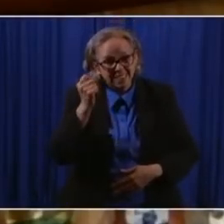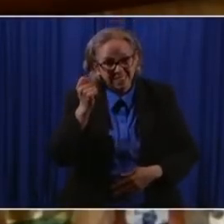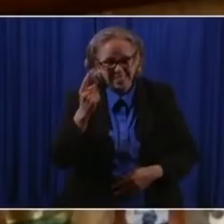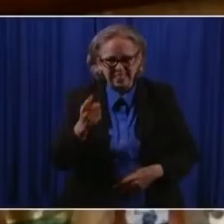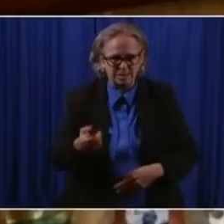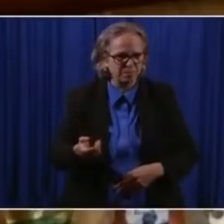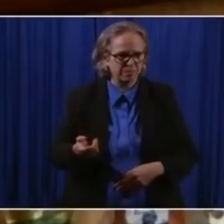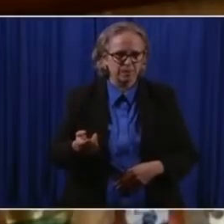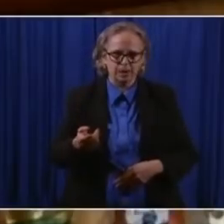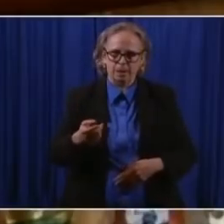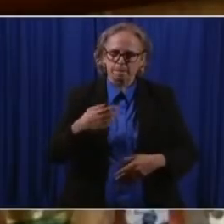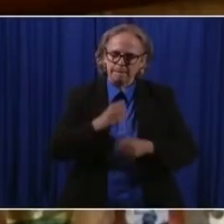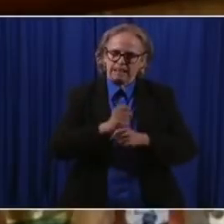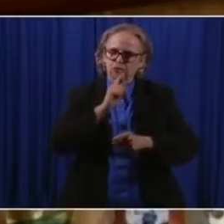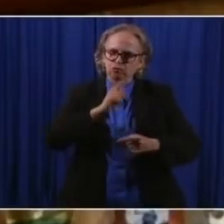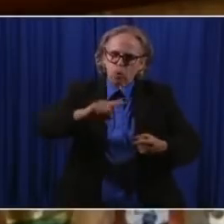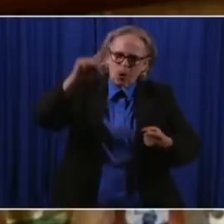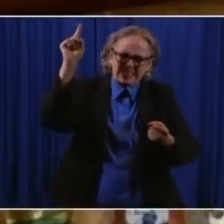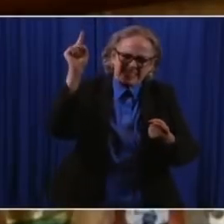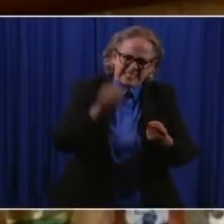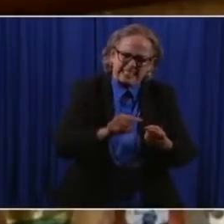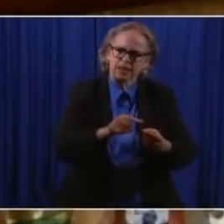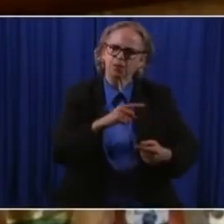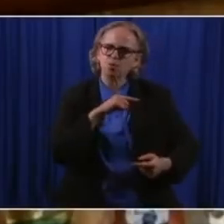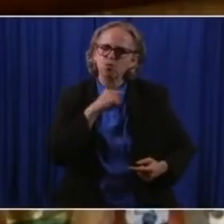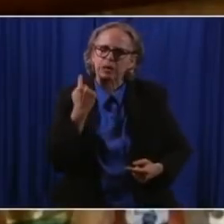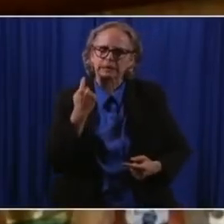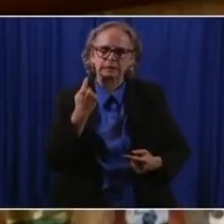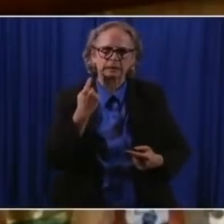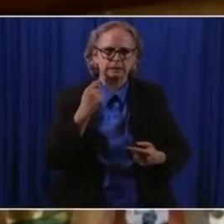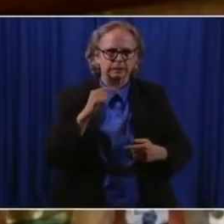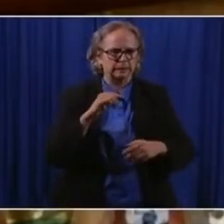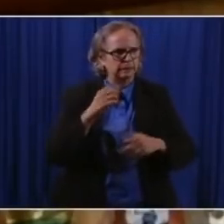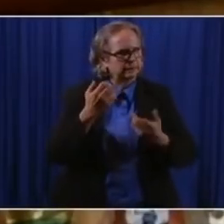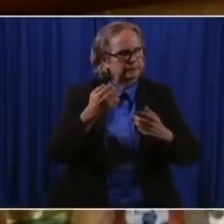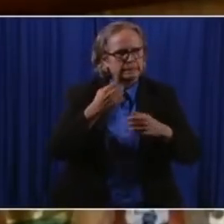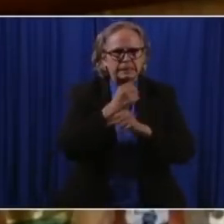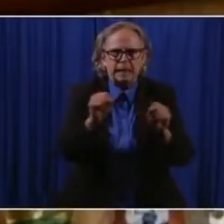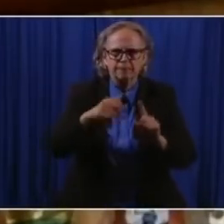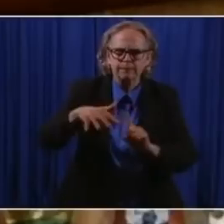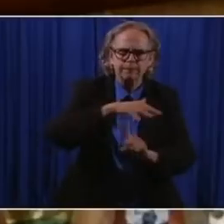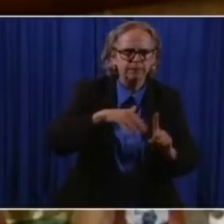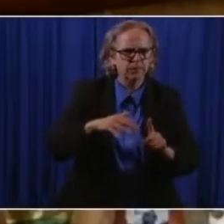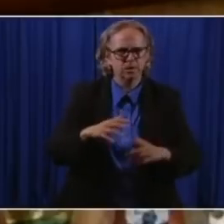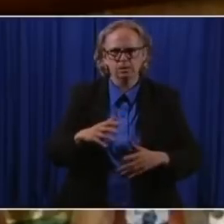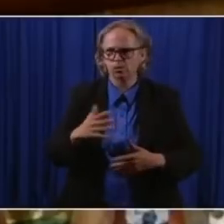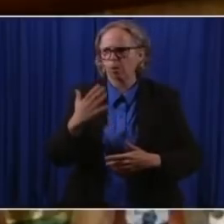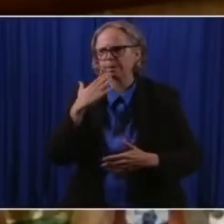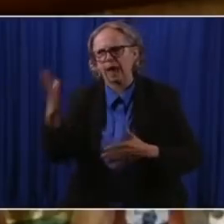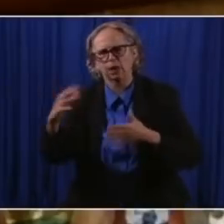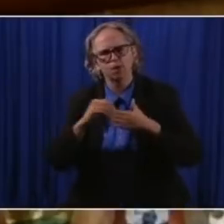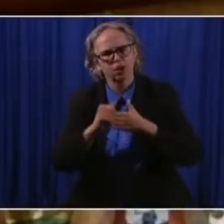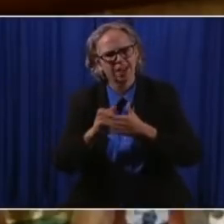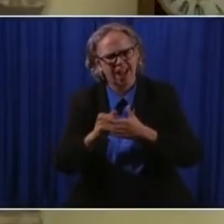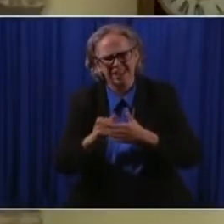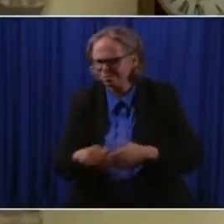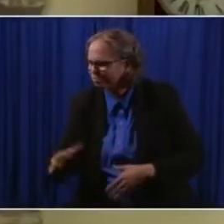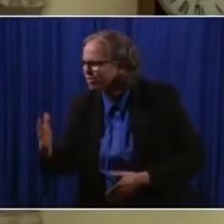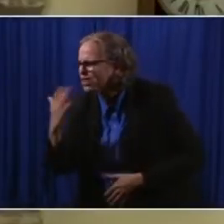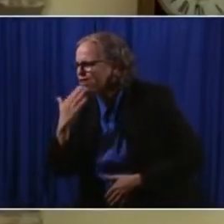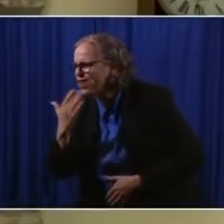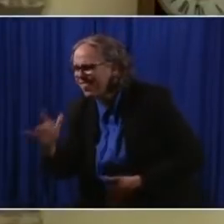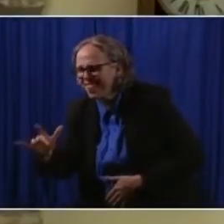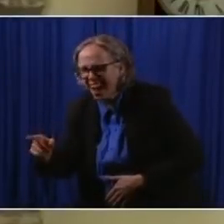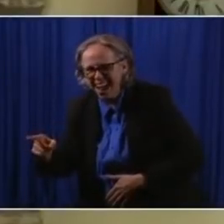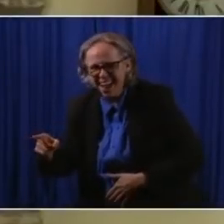mitigate risk and allow those student athletes to participate. And we are very grateful for that. Good luck. Thank you, sir. Thank you. Thanks for